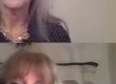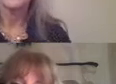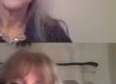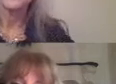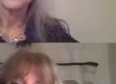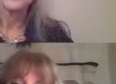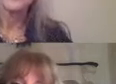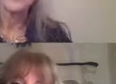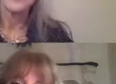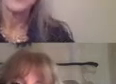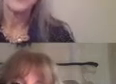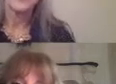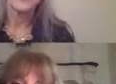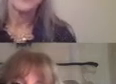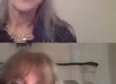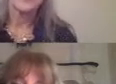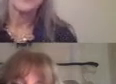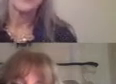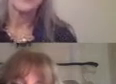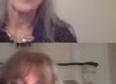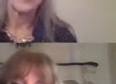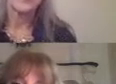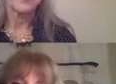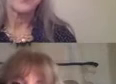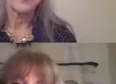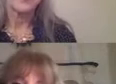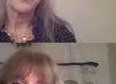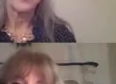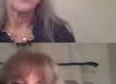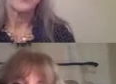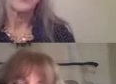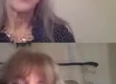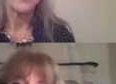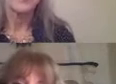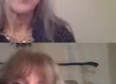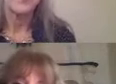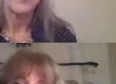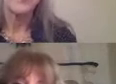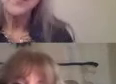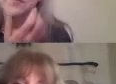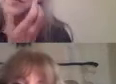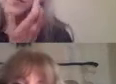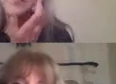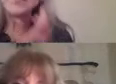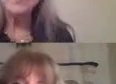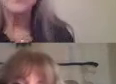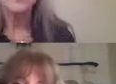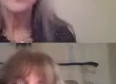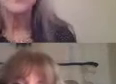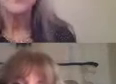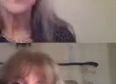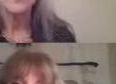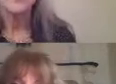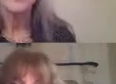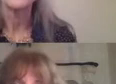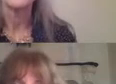exhibition. Here's an image of the first gallery in the show, and there's we have several videos that we're playing showing women kind of dancing